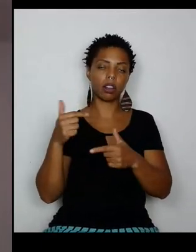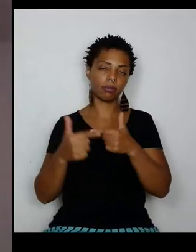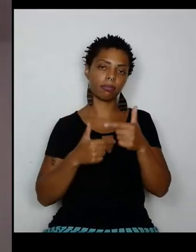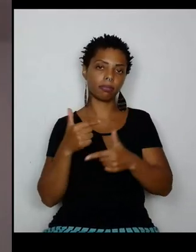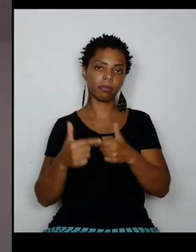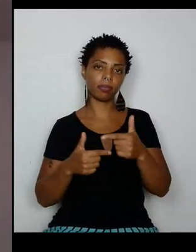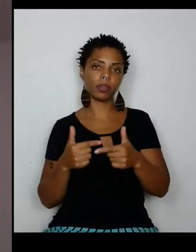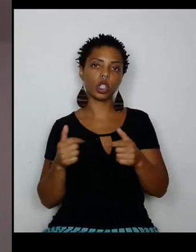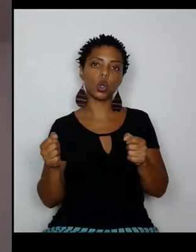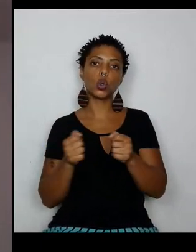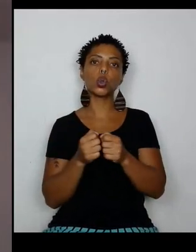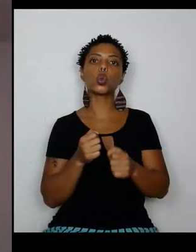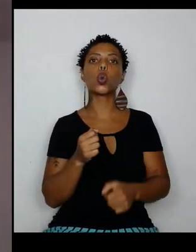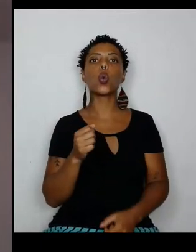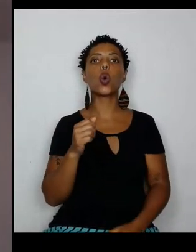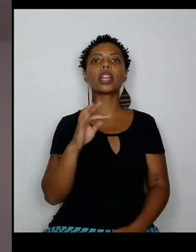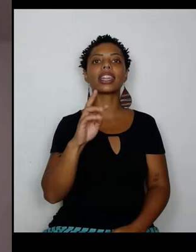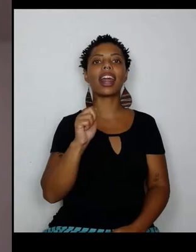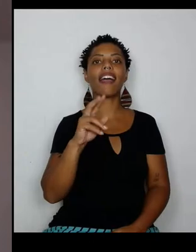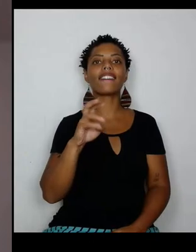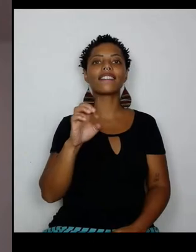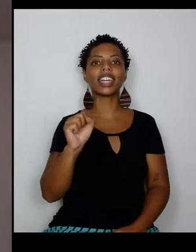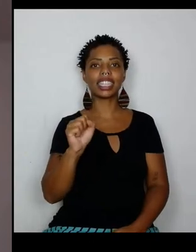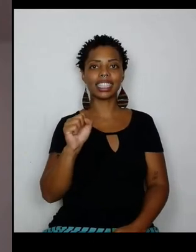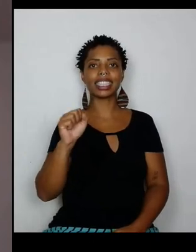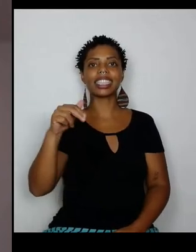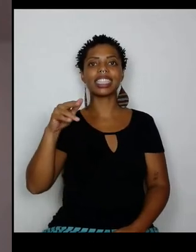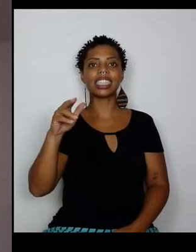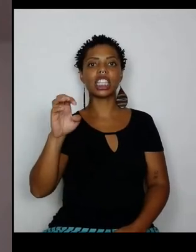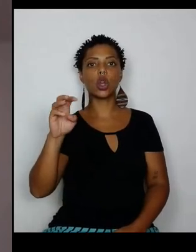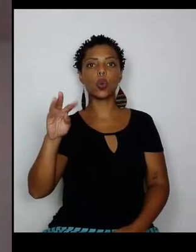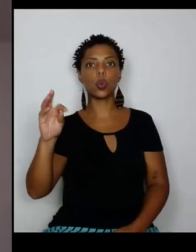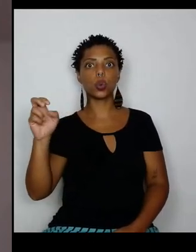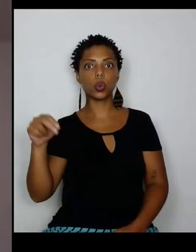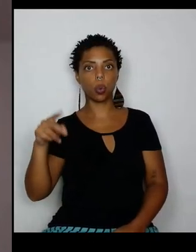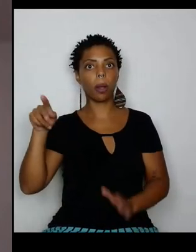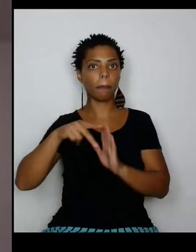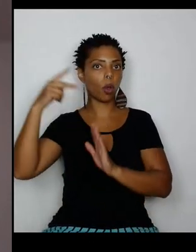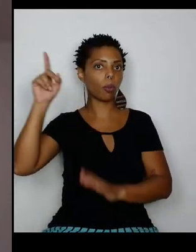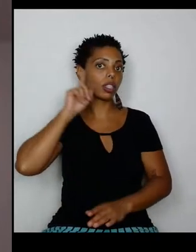a north american expert and travis newton